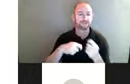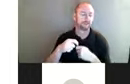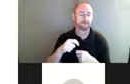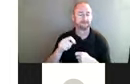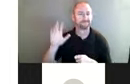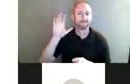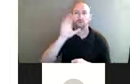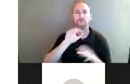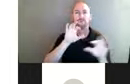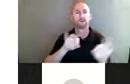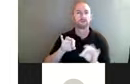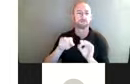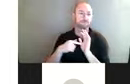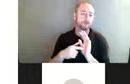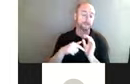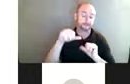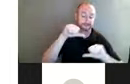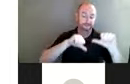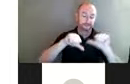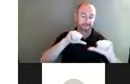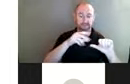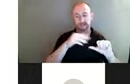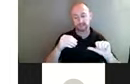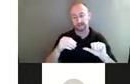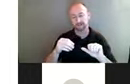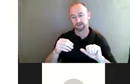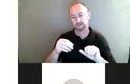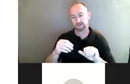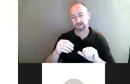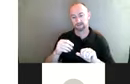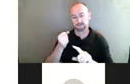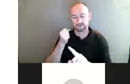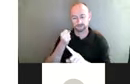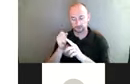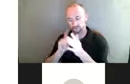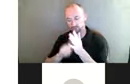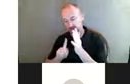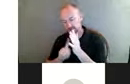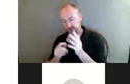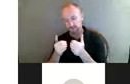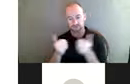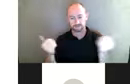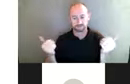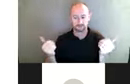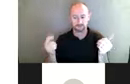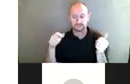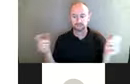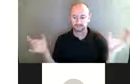where science and the impacts of scientific research are kind of disconnected.